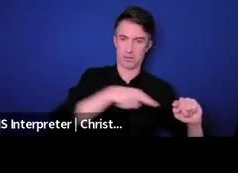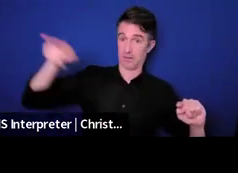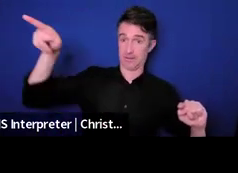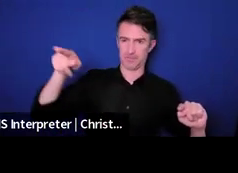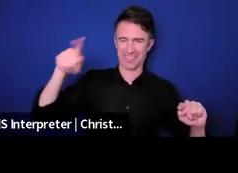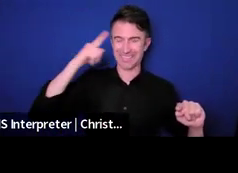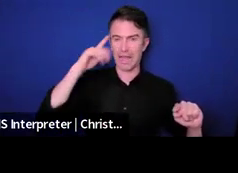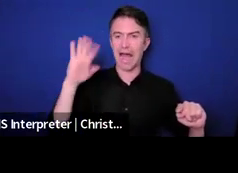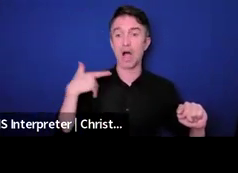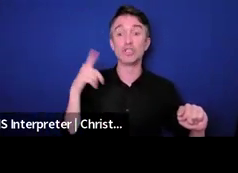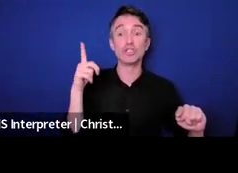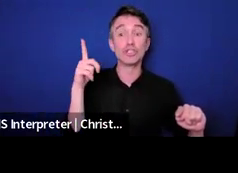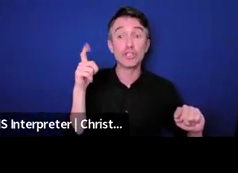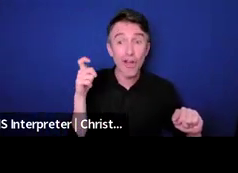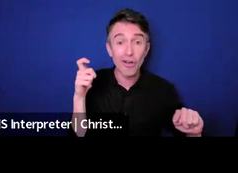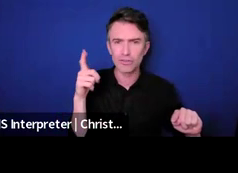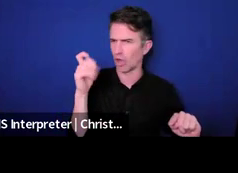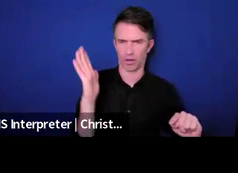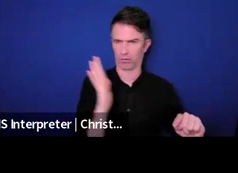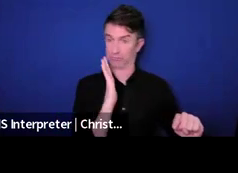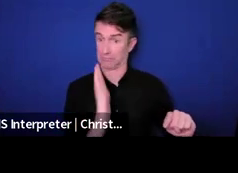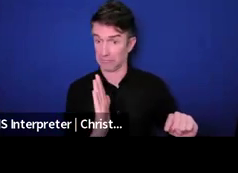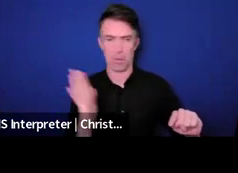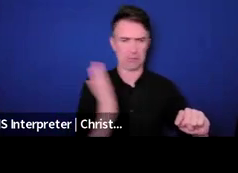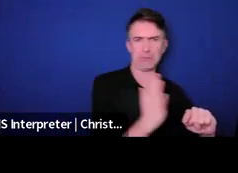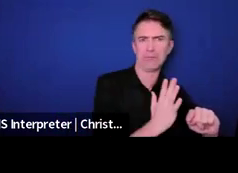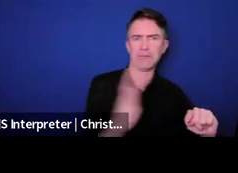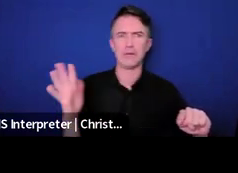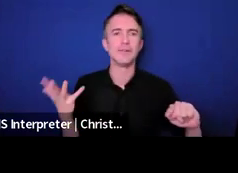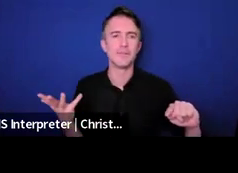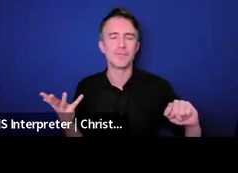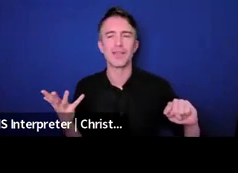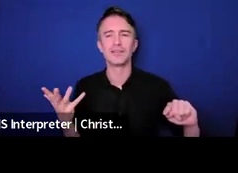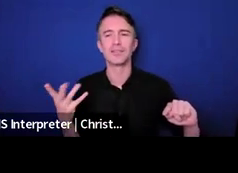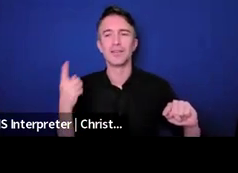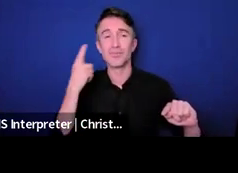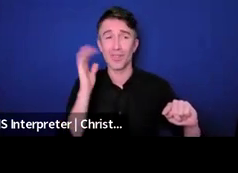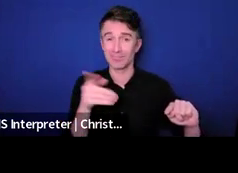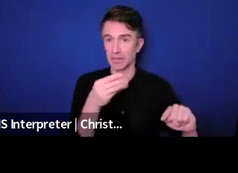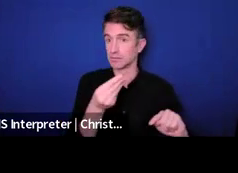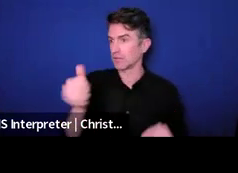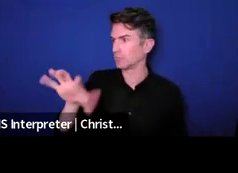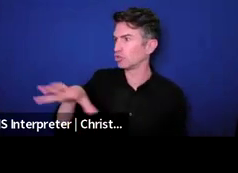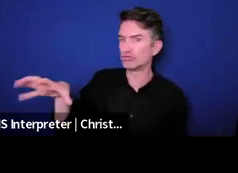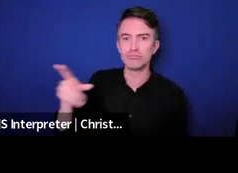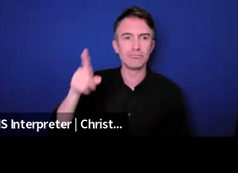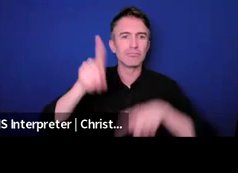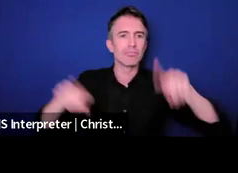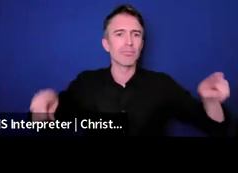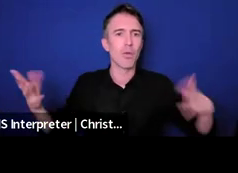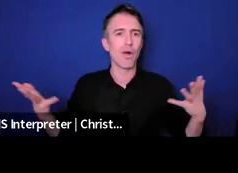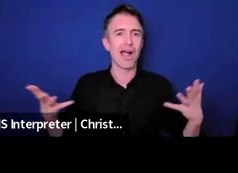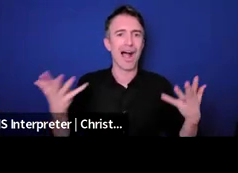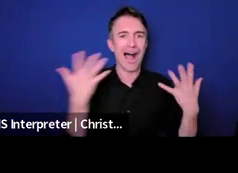the thing that in many low and middle income countries, it becomes a puzzle of where do we start in terms of where does it fit in? Where